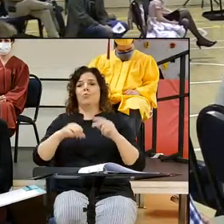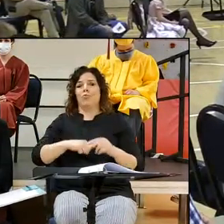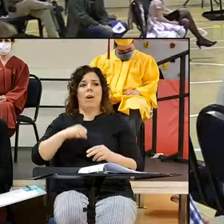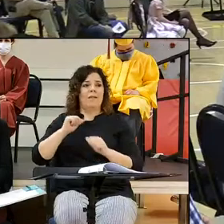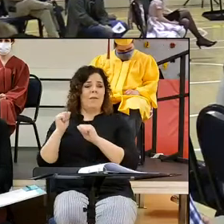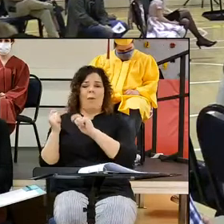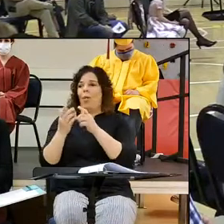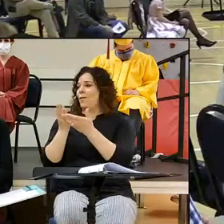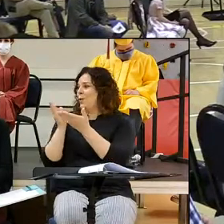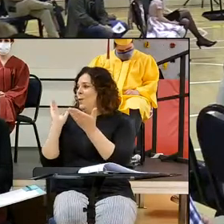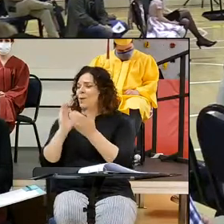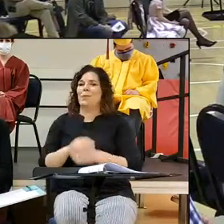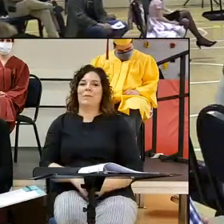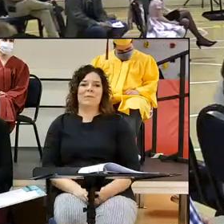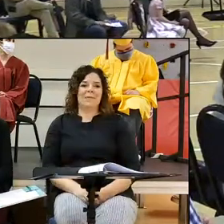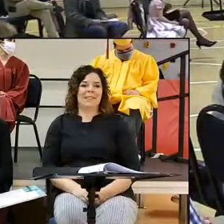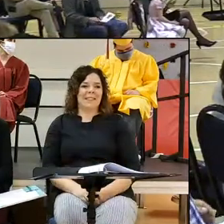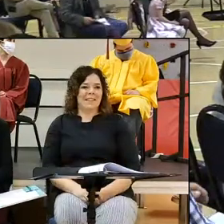of all of them.